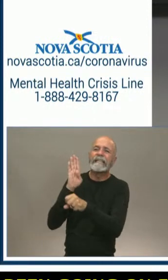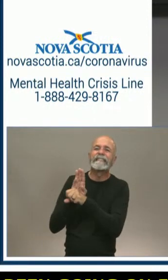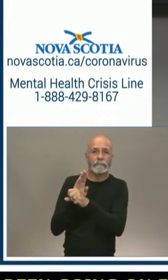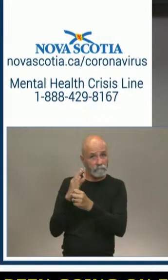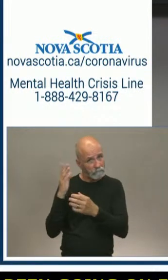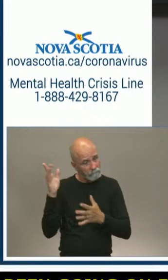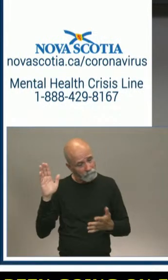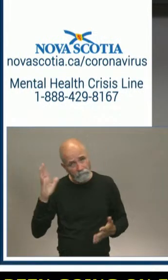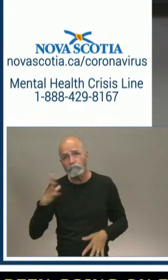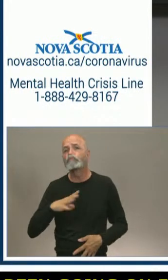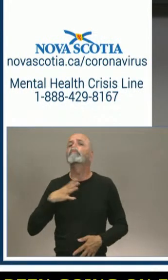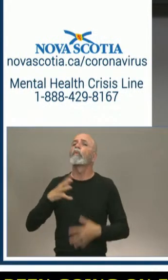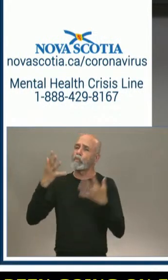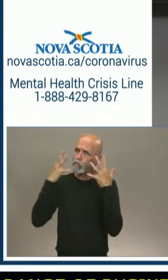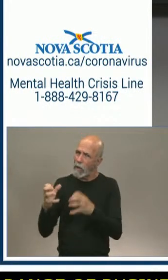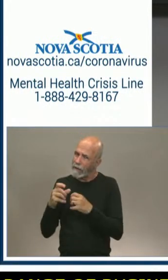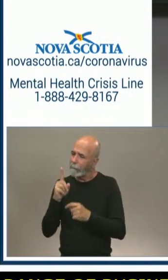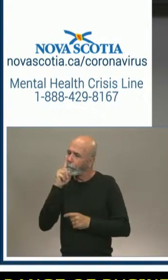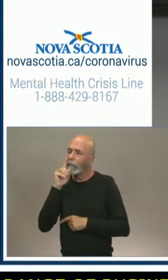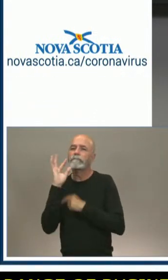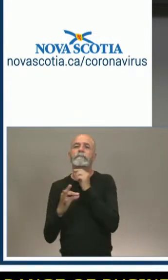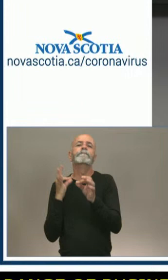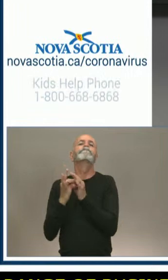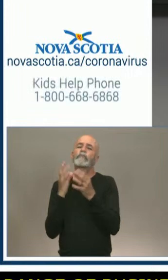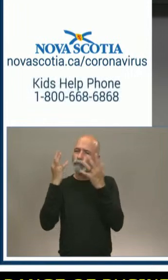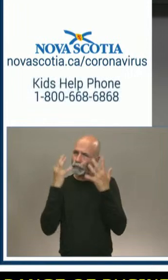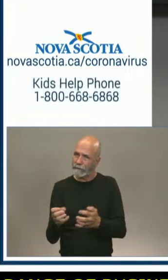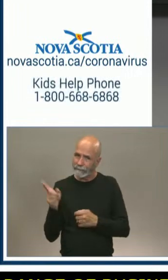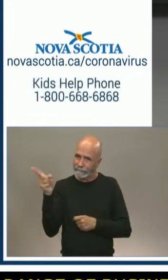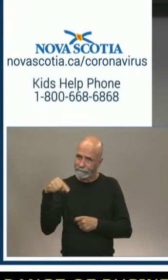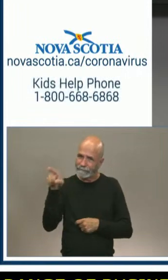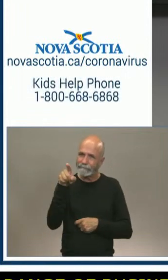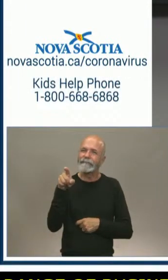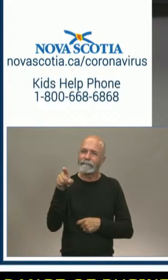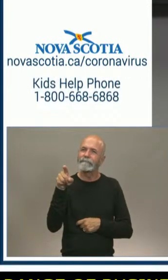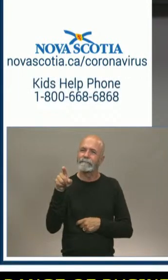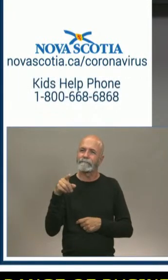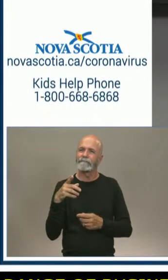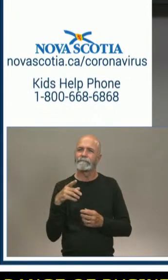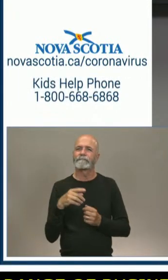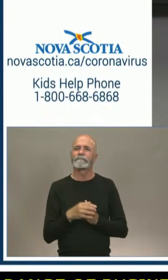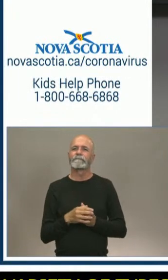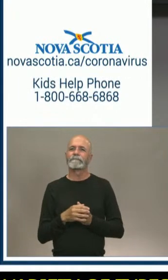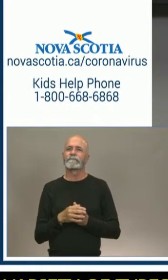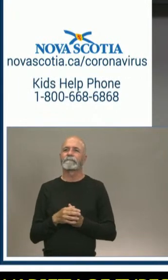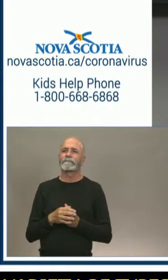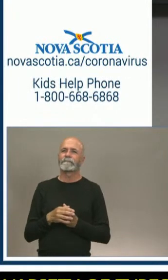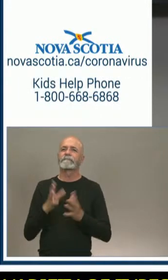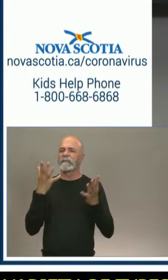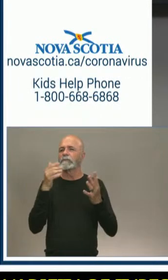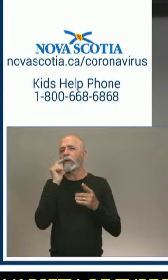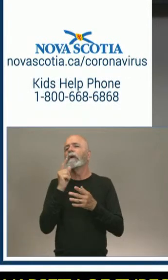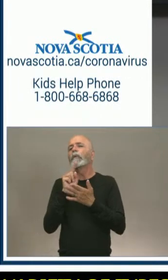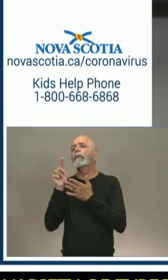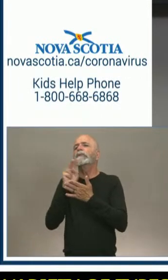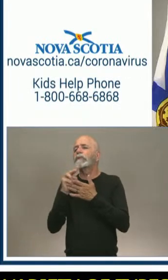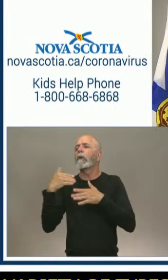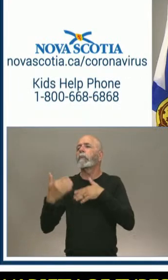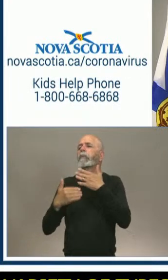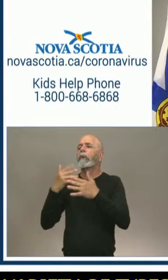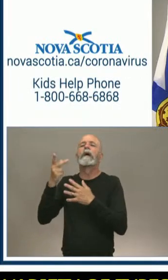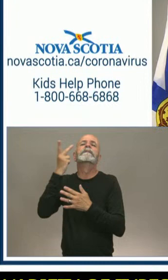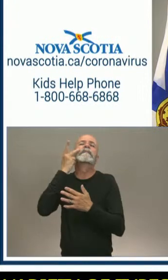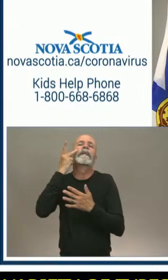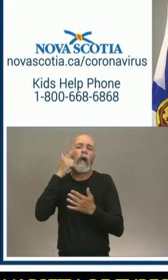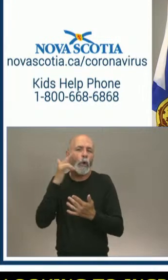we're looking to increase the range and the type of businesses through this program in the weeks and days ahead. Go ahead with your follow-up,